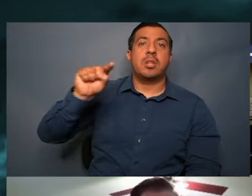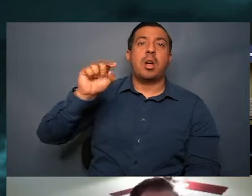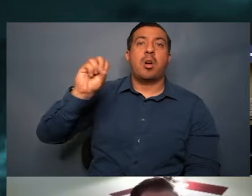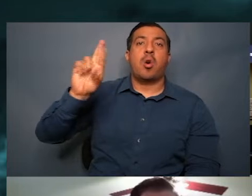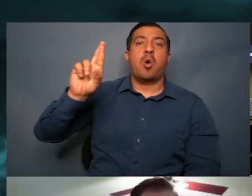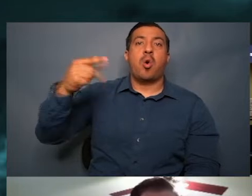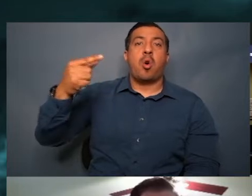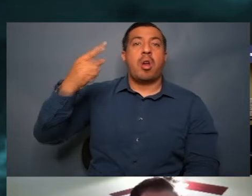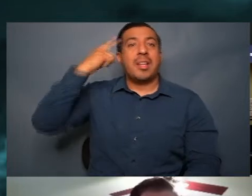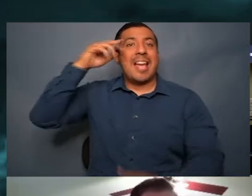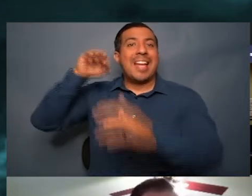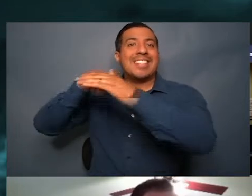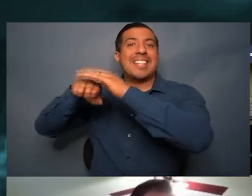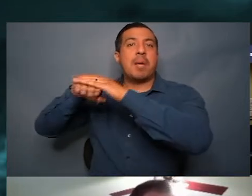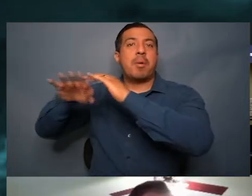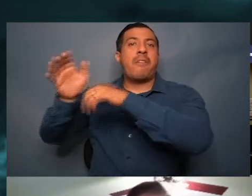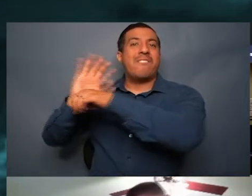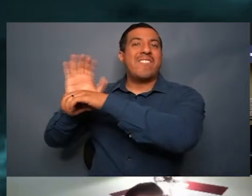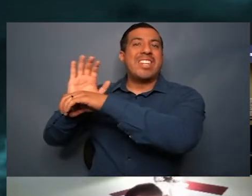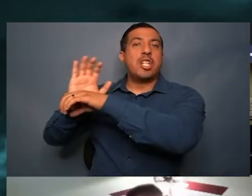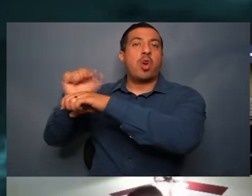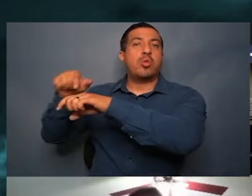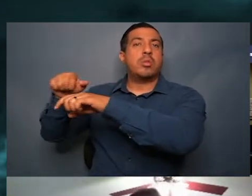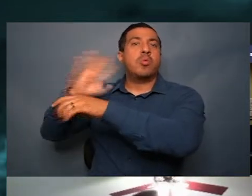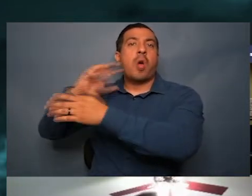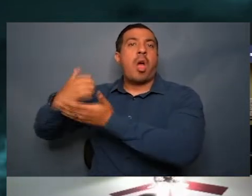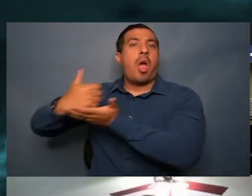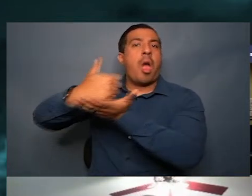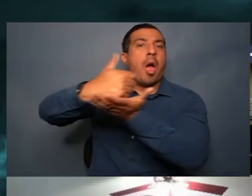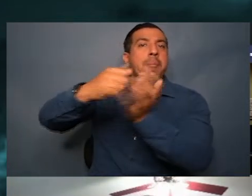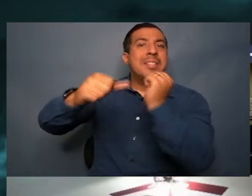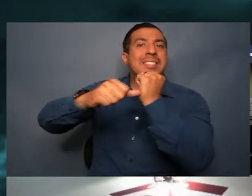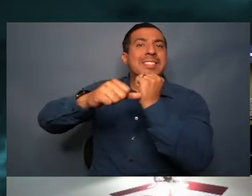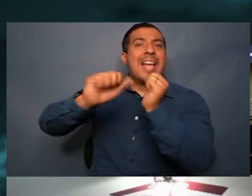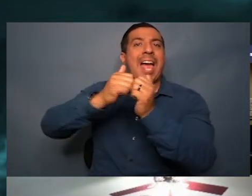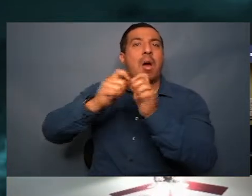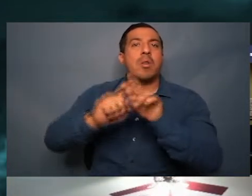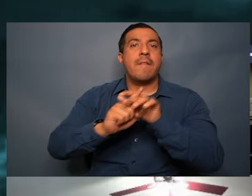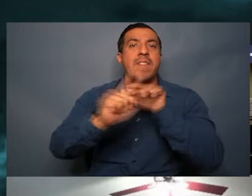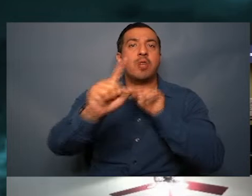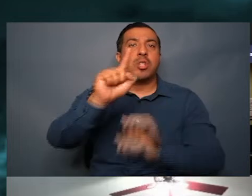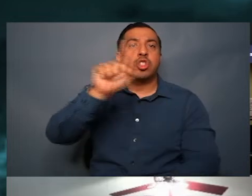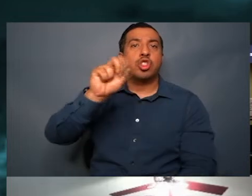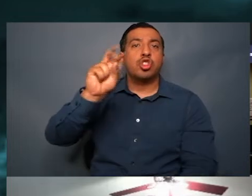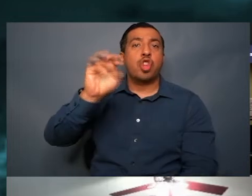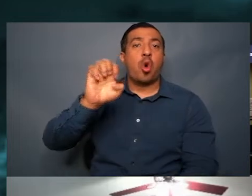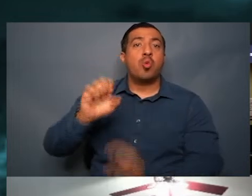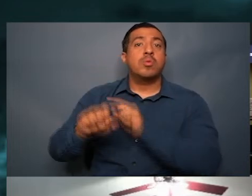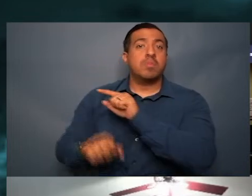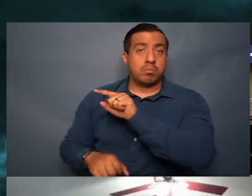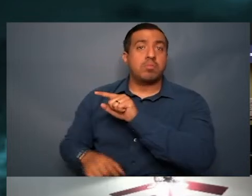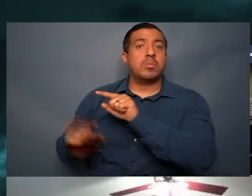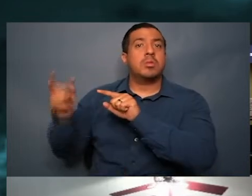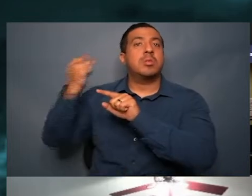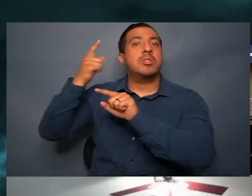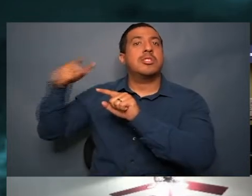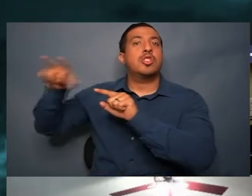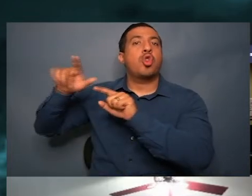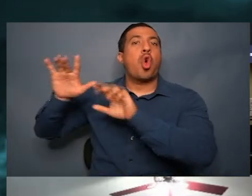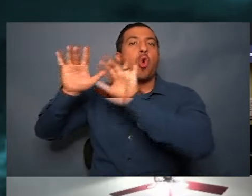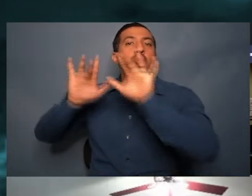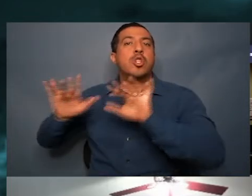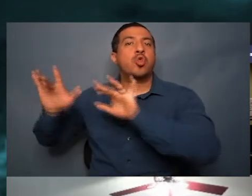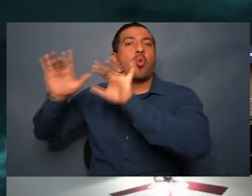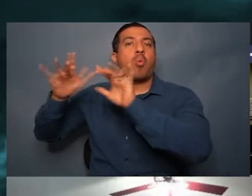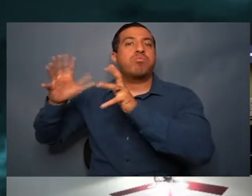on evacuation assistance and evacuation zones. That is also a recorded message that you